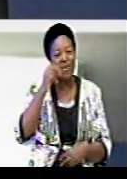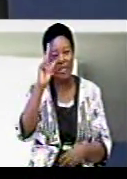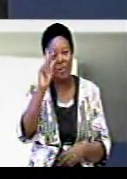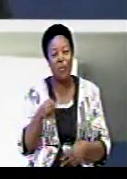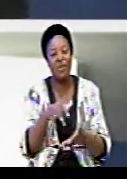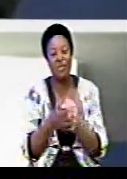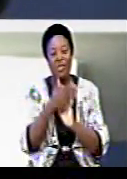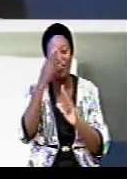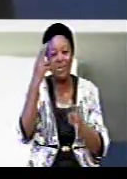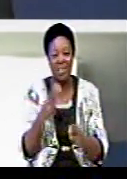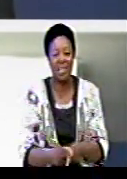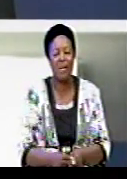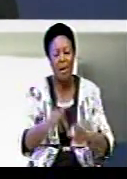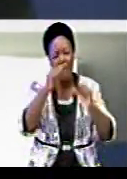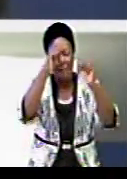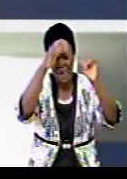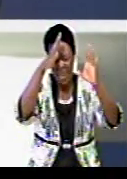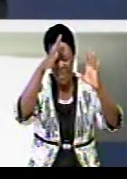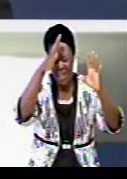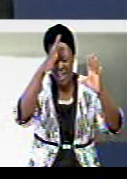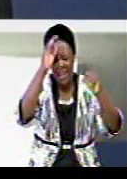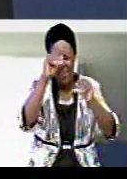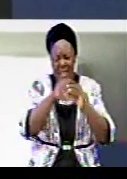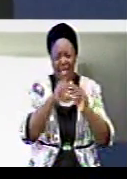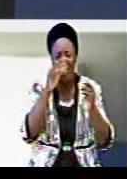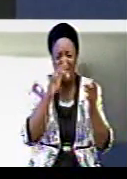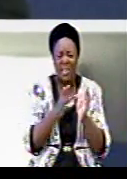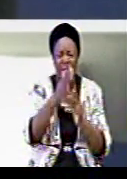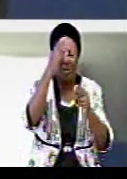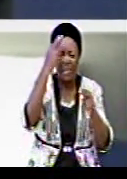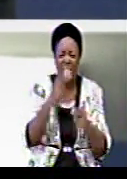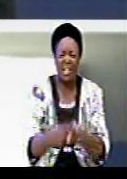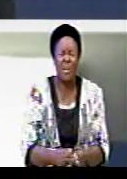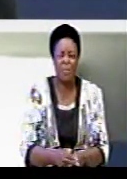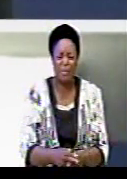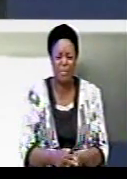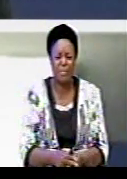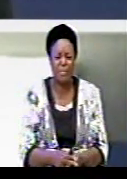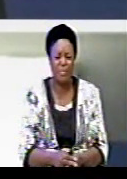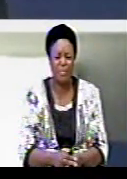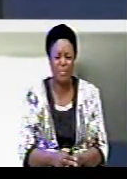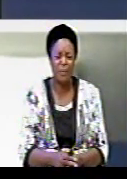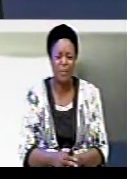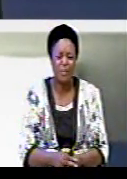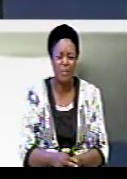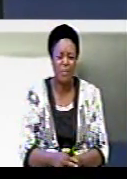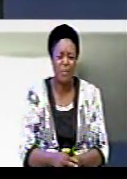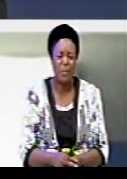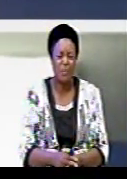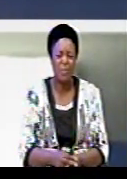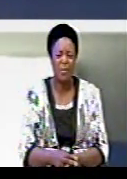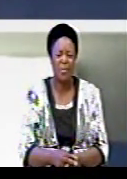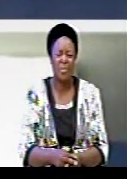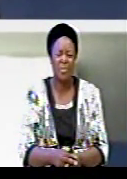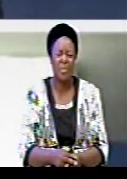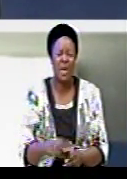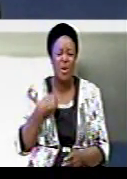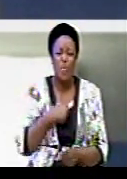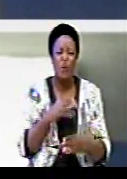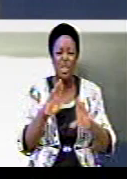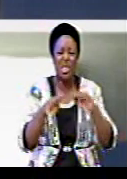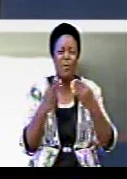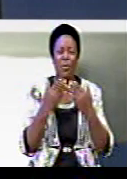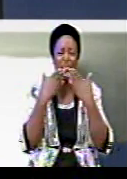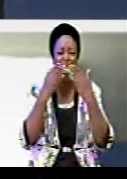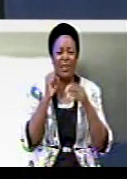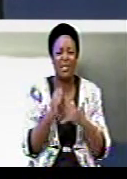deaf, the dumb, the cancer patient, the one that is having tuberculosis, and the one that has